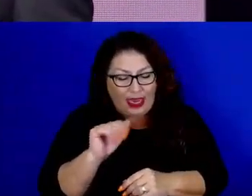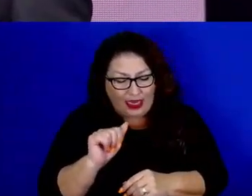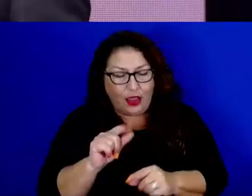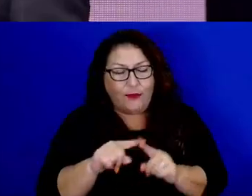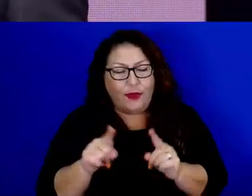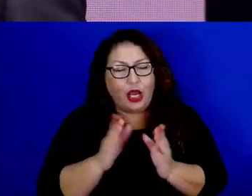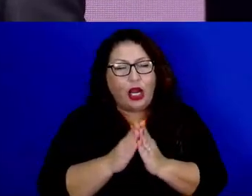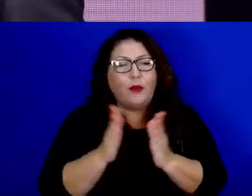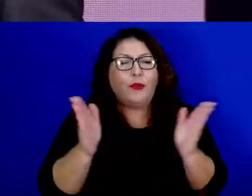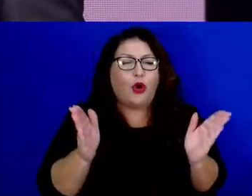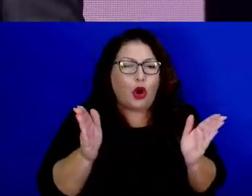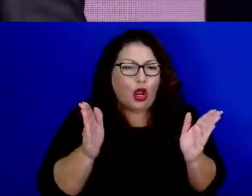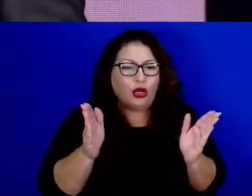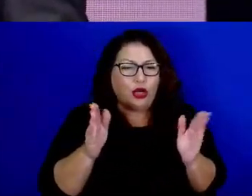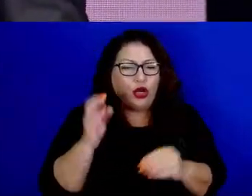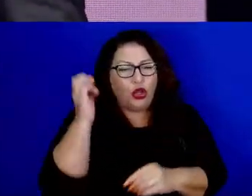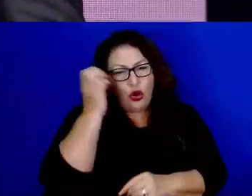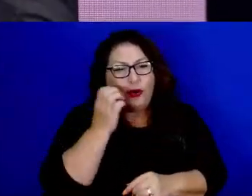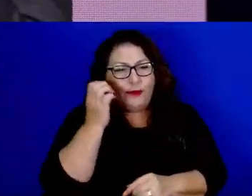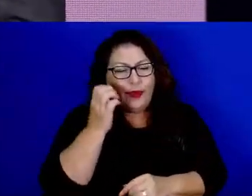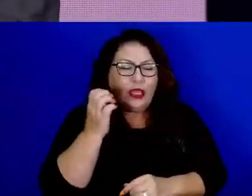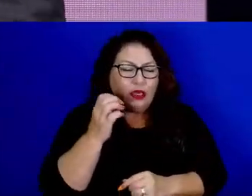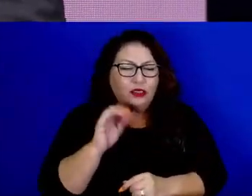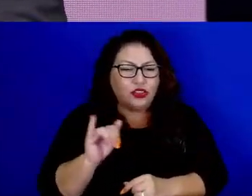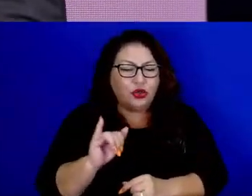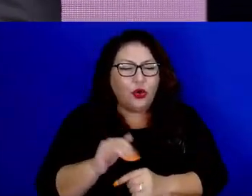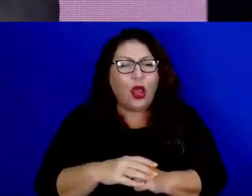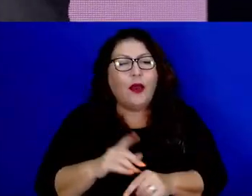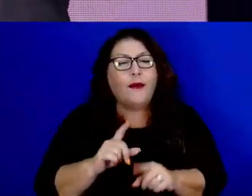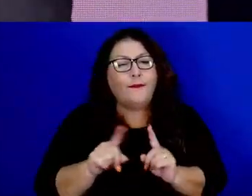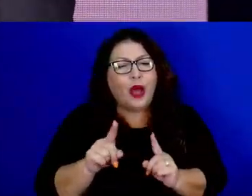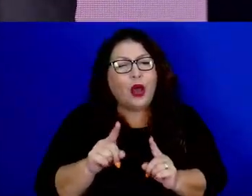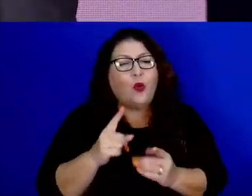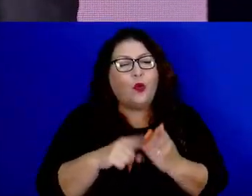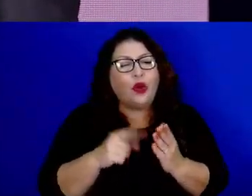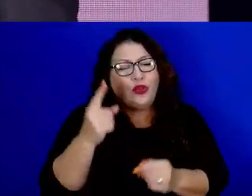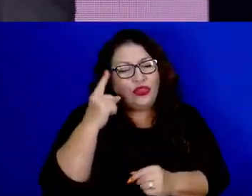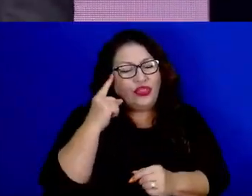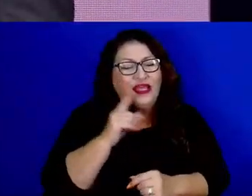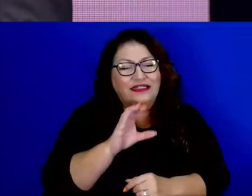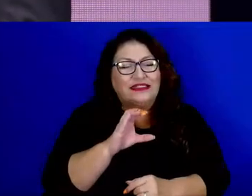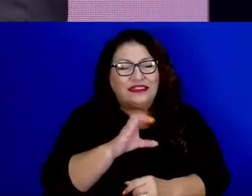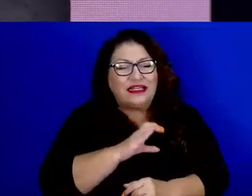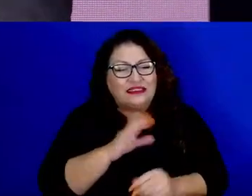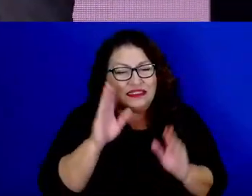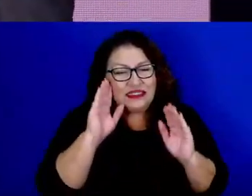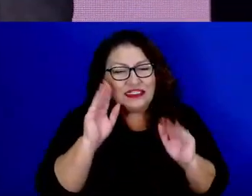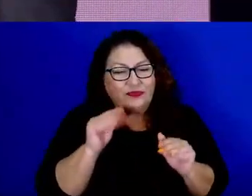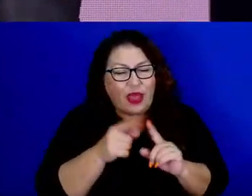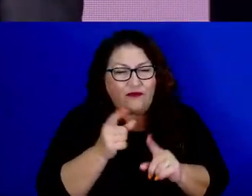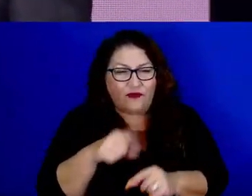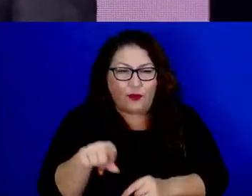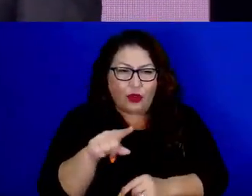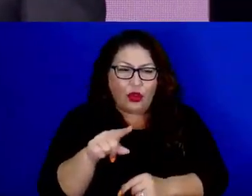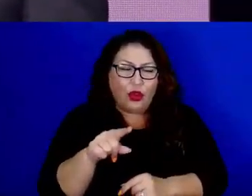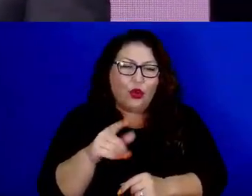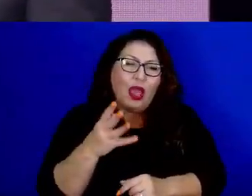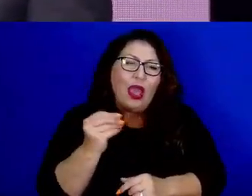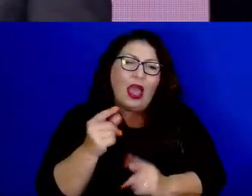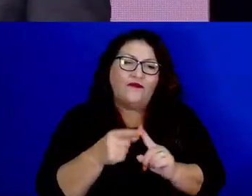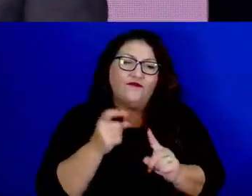the broader European Union as well. What do you think citizens expect from you and from the European